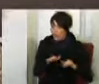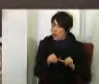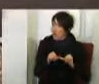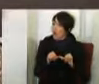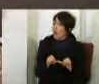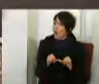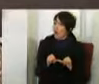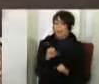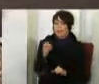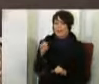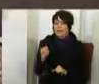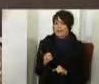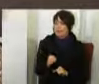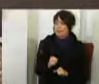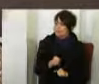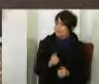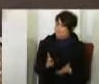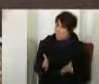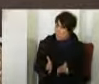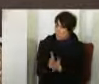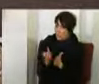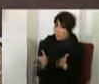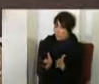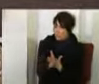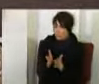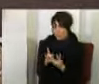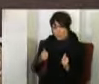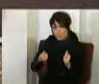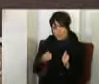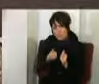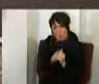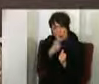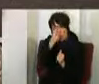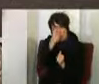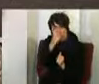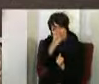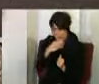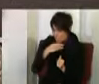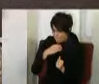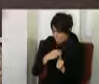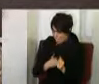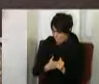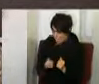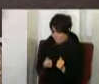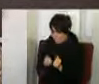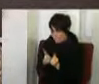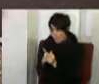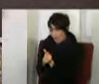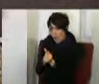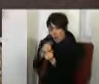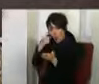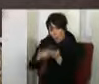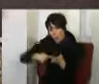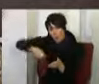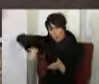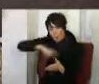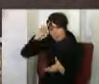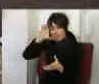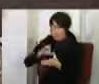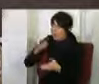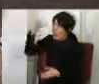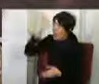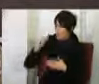continues to compel us to follow the dream, to follow the passion, to follow what we believe God is